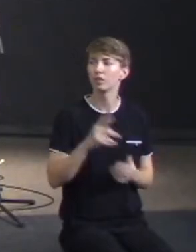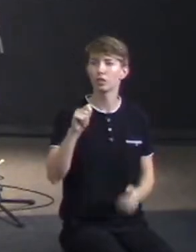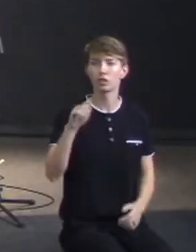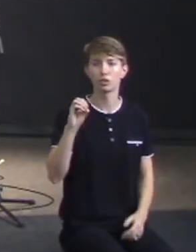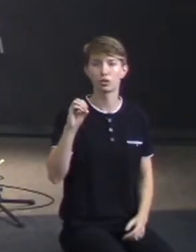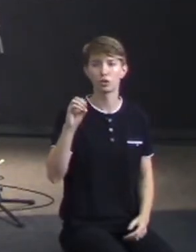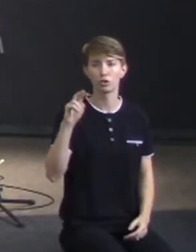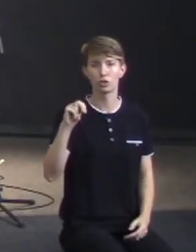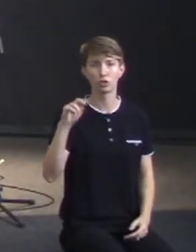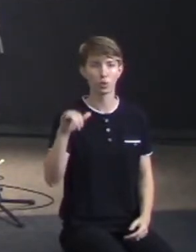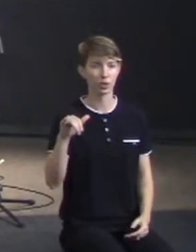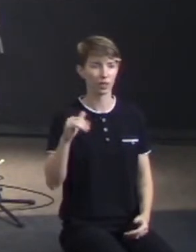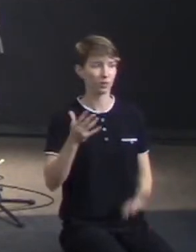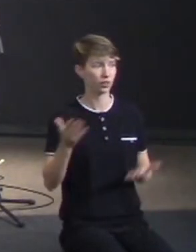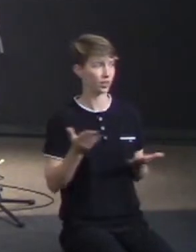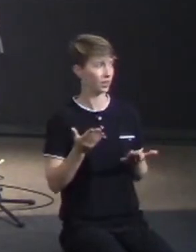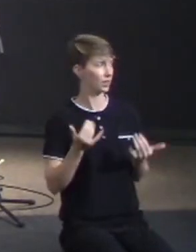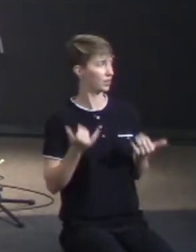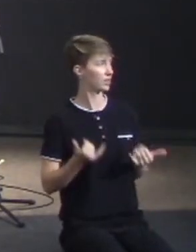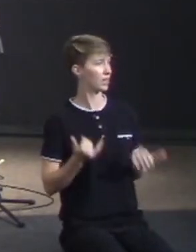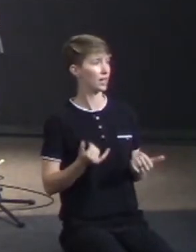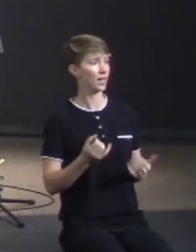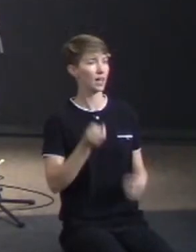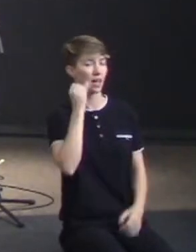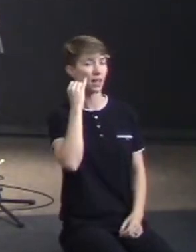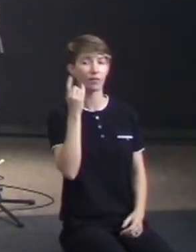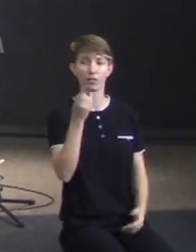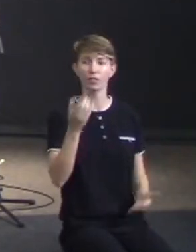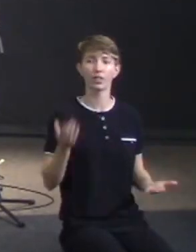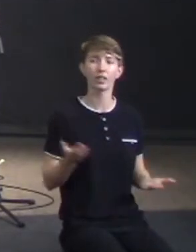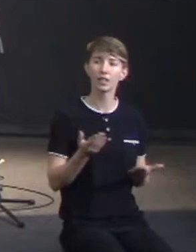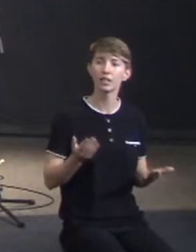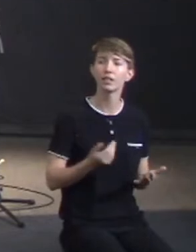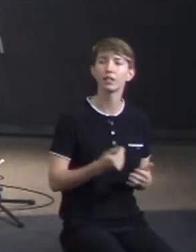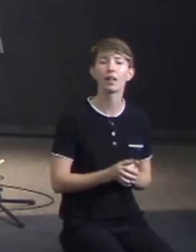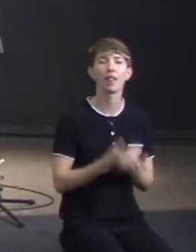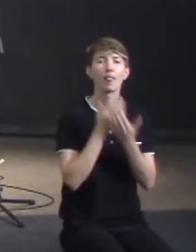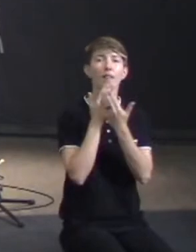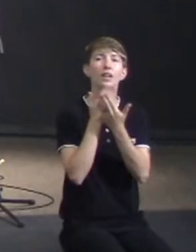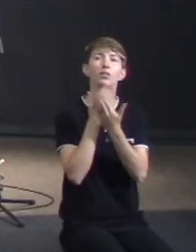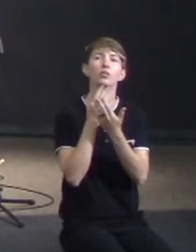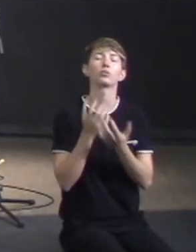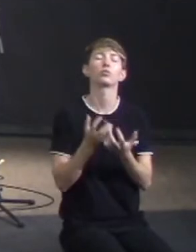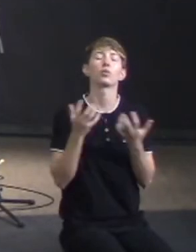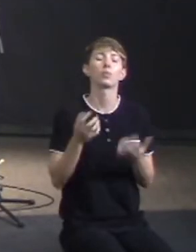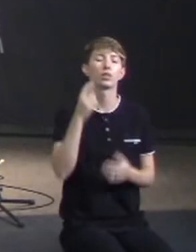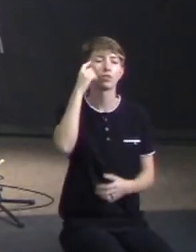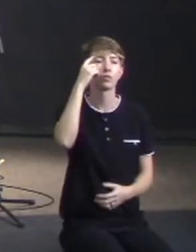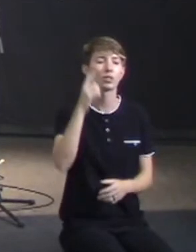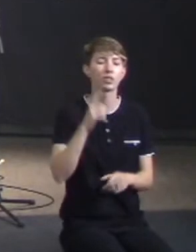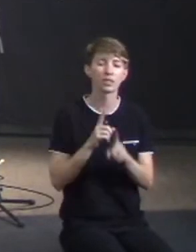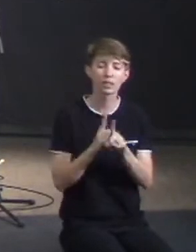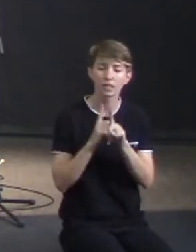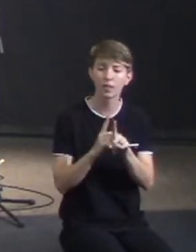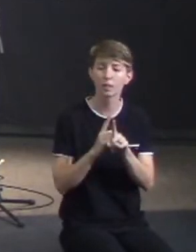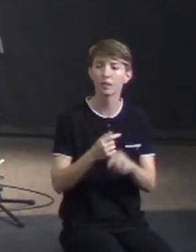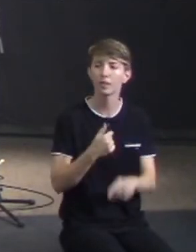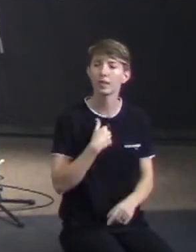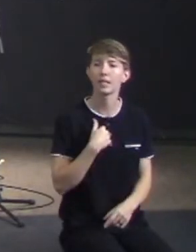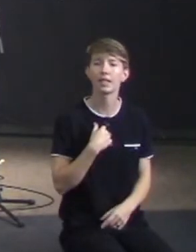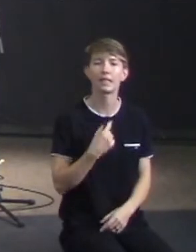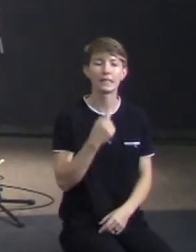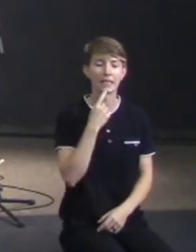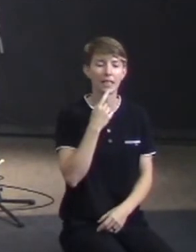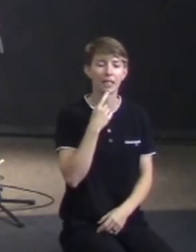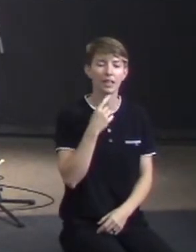Tony, if you're here, thank you so much for discipling me and saying, Forrest, you need to